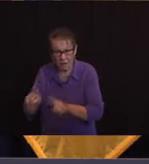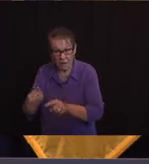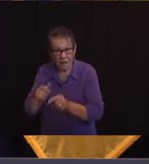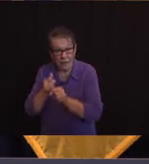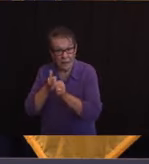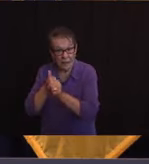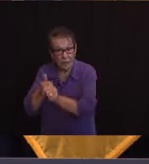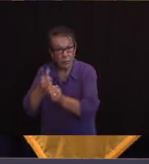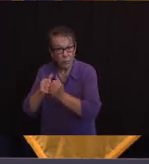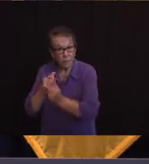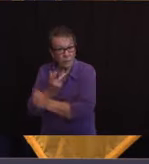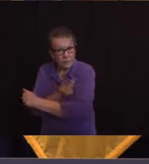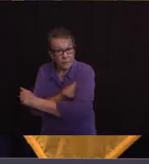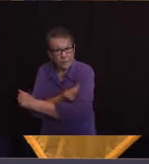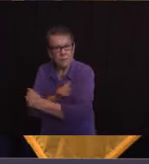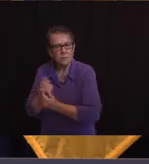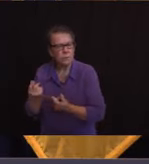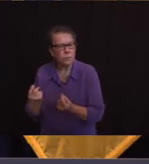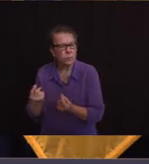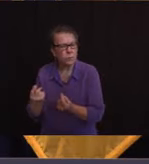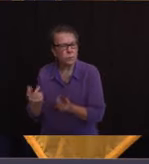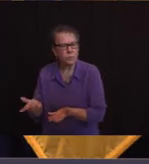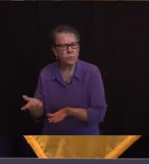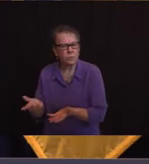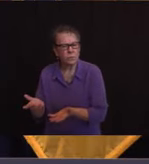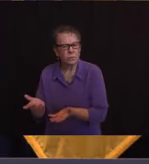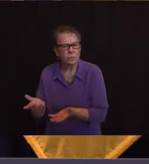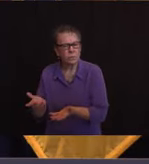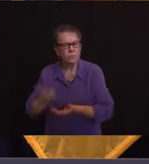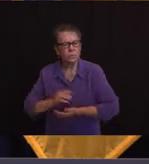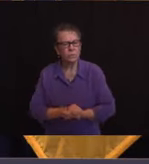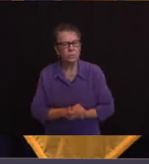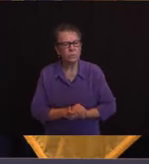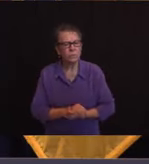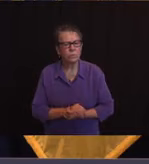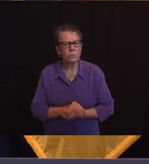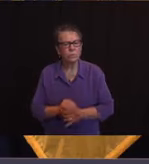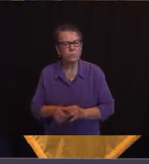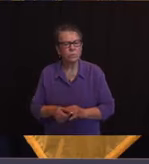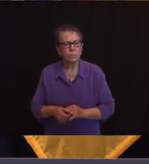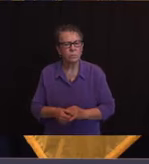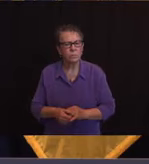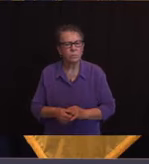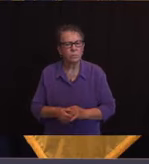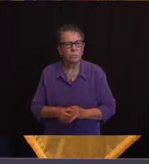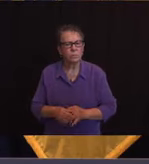you. Judy, I'll start, and please come in.